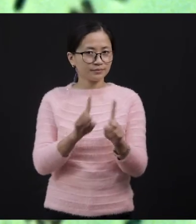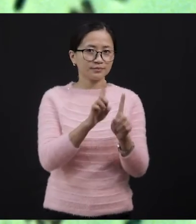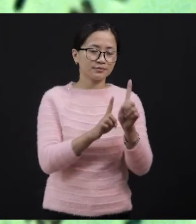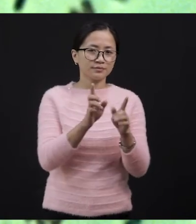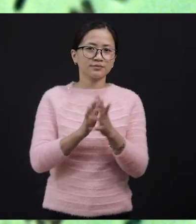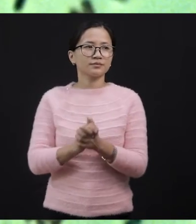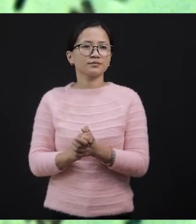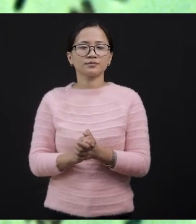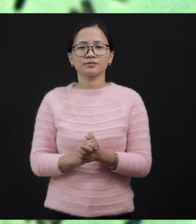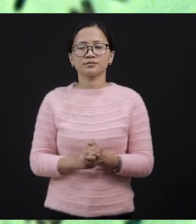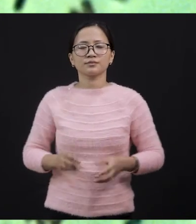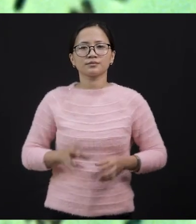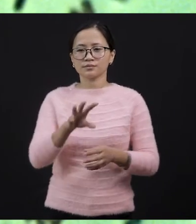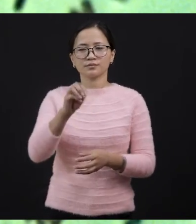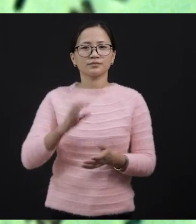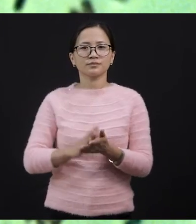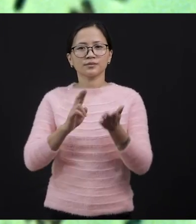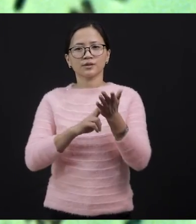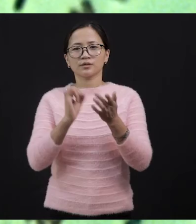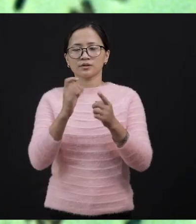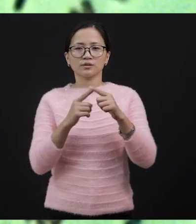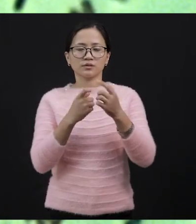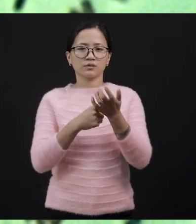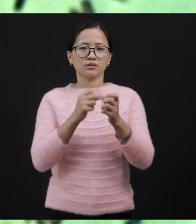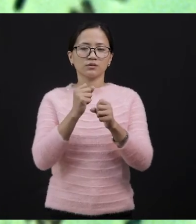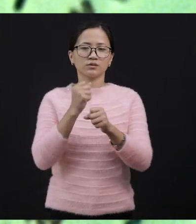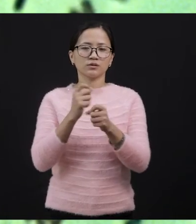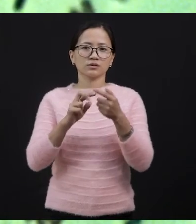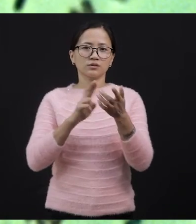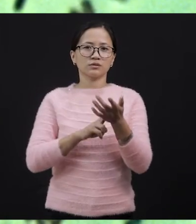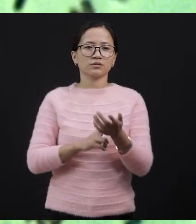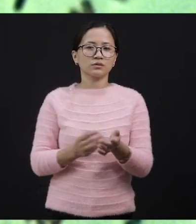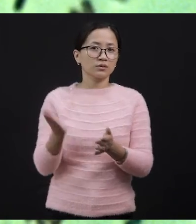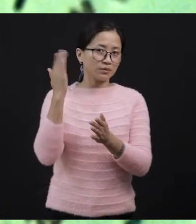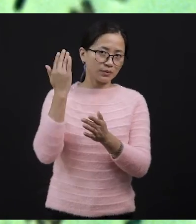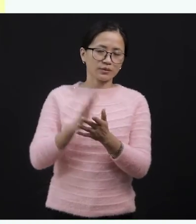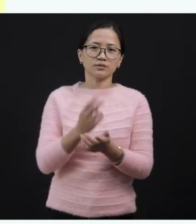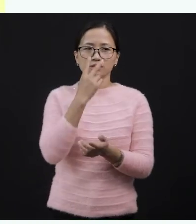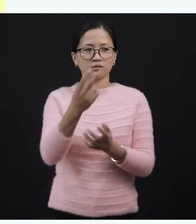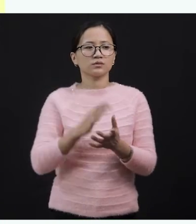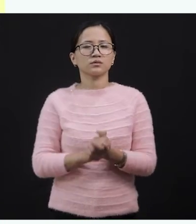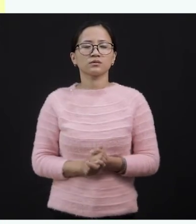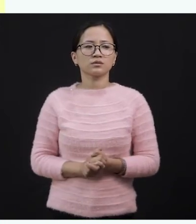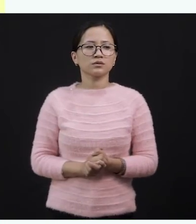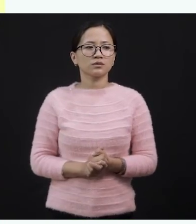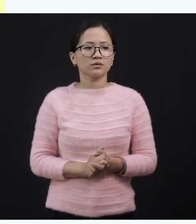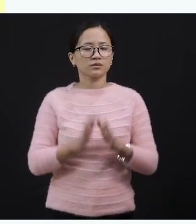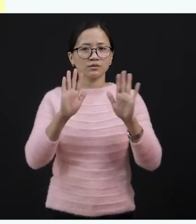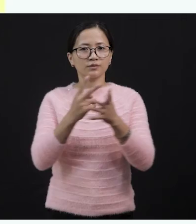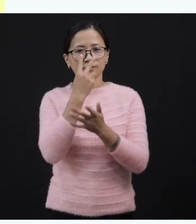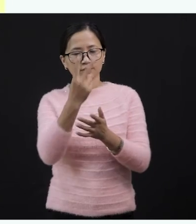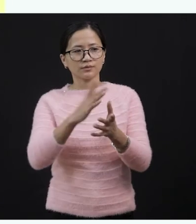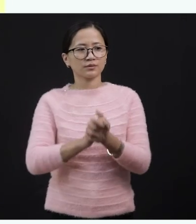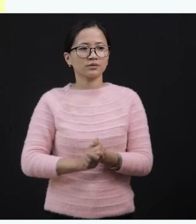plants, they get nitrogen. So let's go back and let's see. So now we have